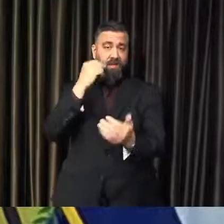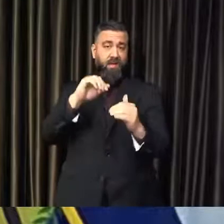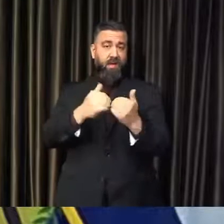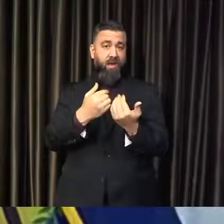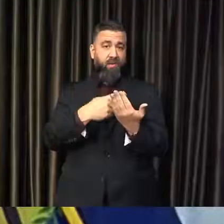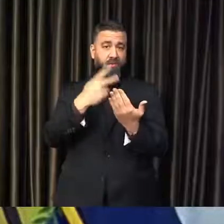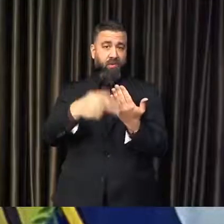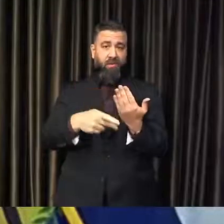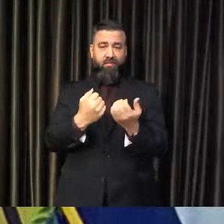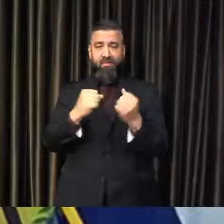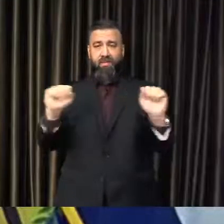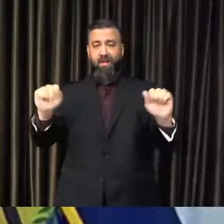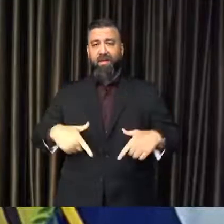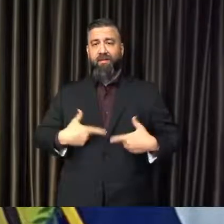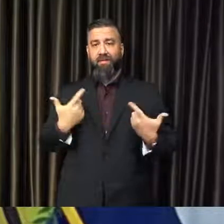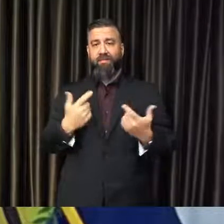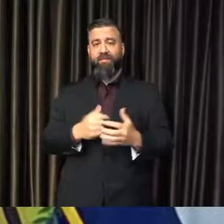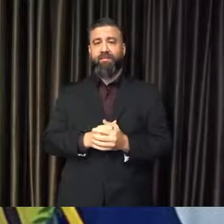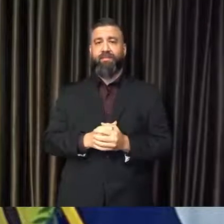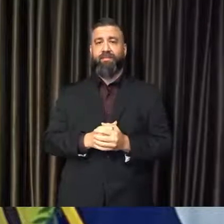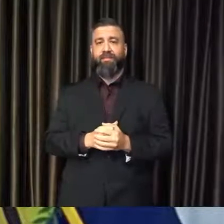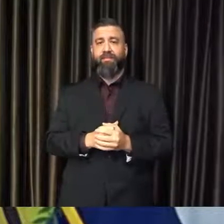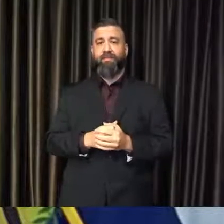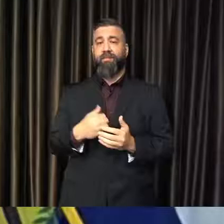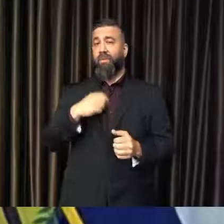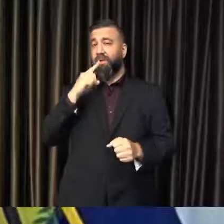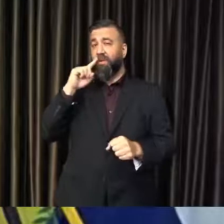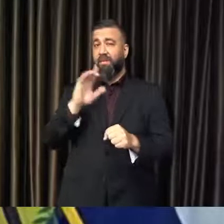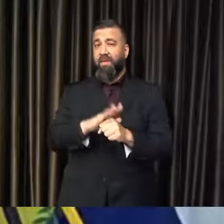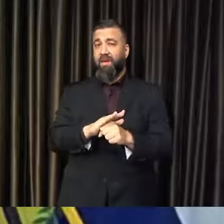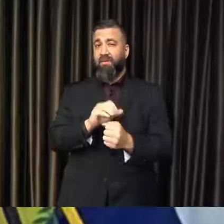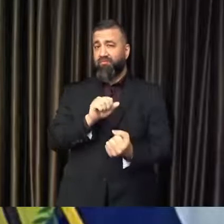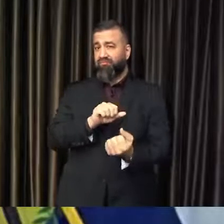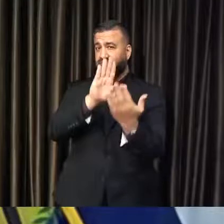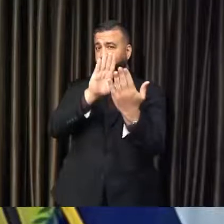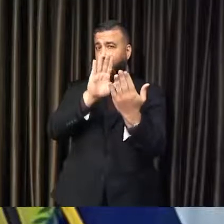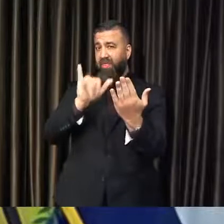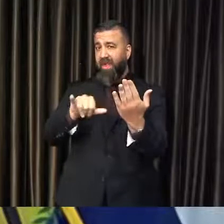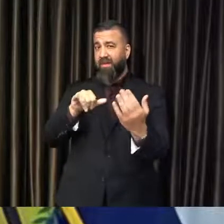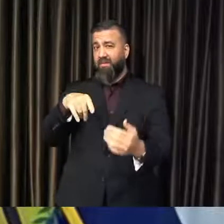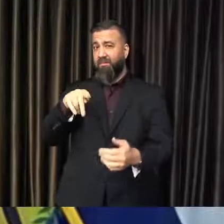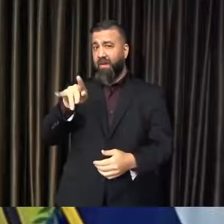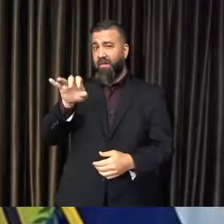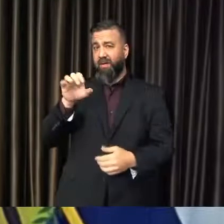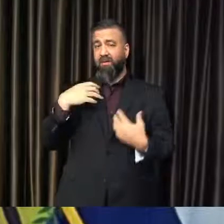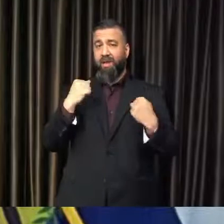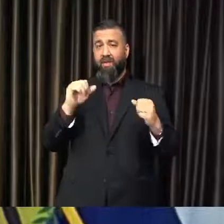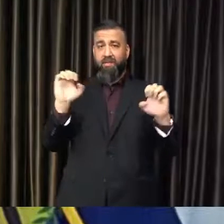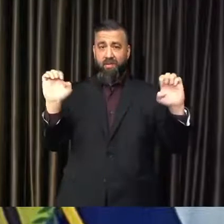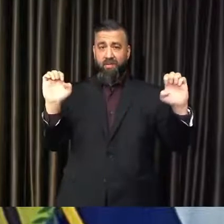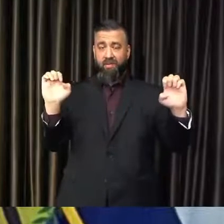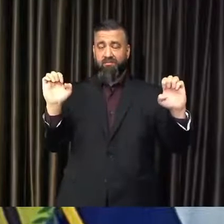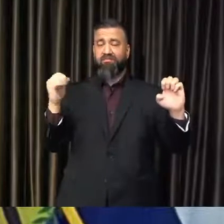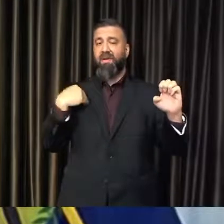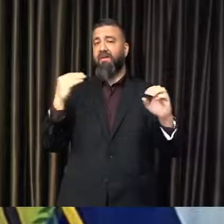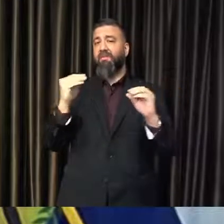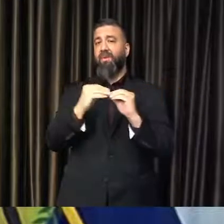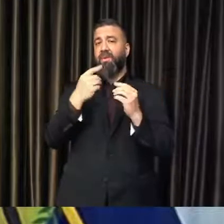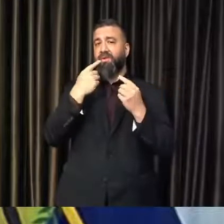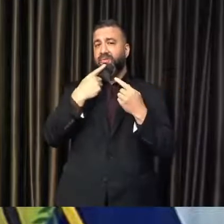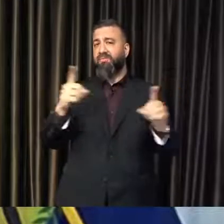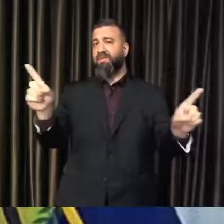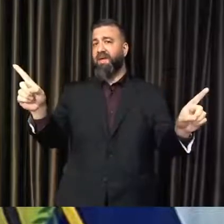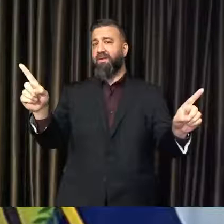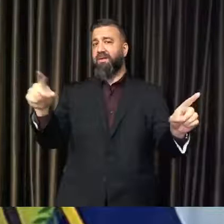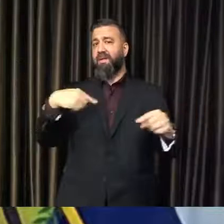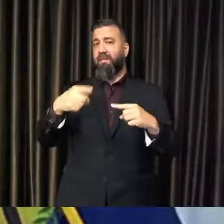save lives. We are committed to addressing this public health emergency and will also have more to announce about opioid